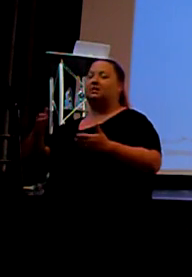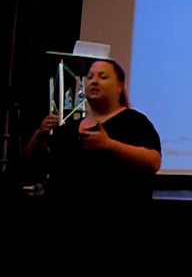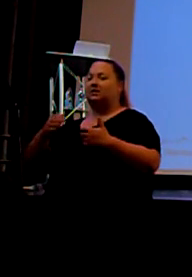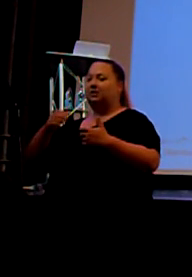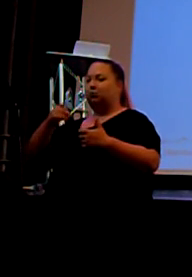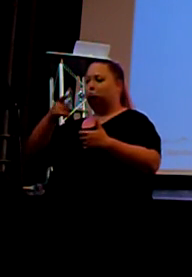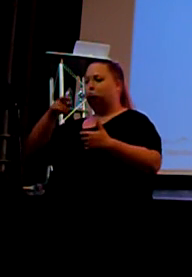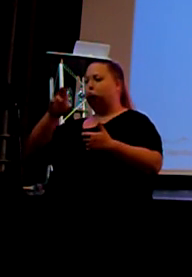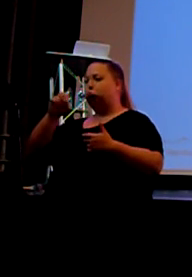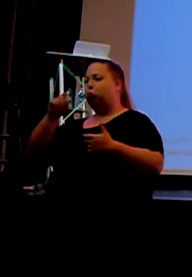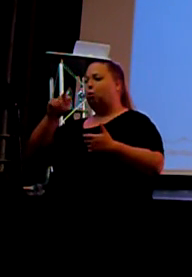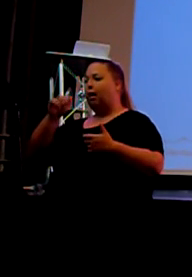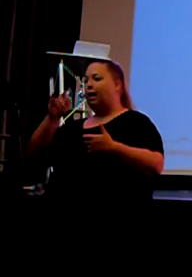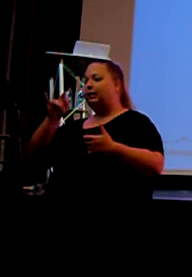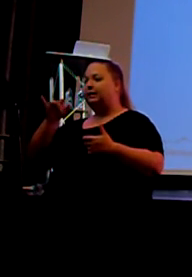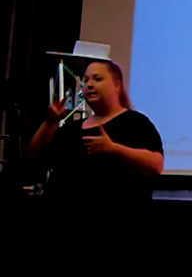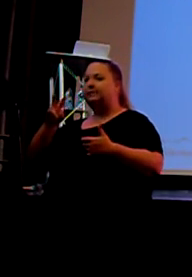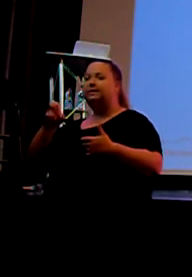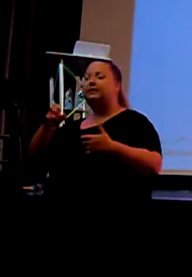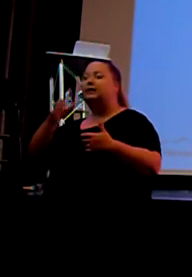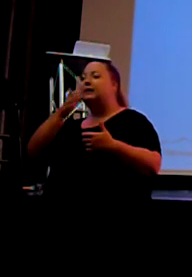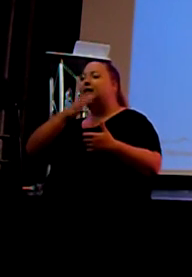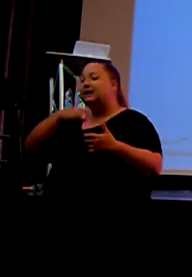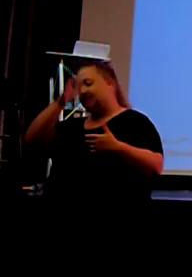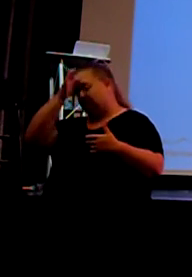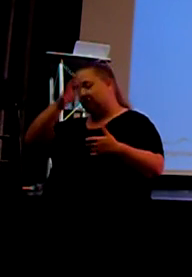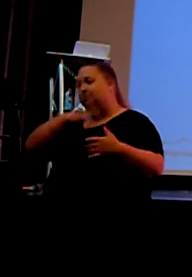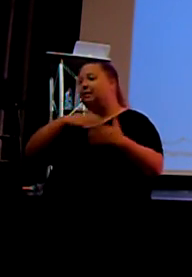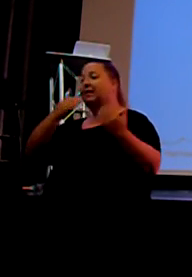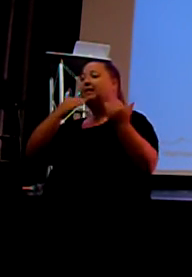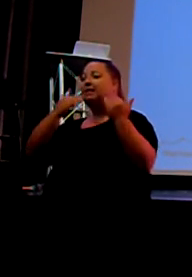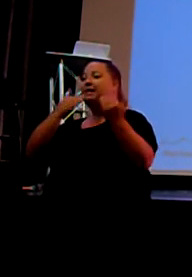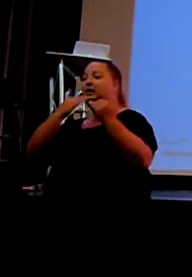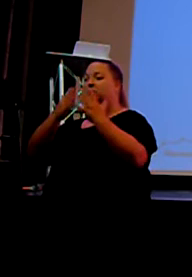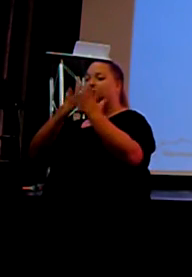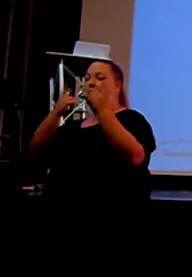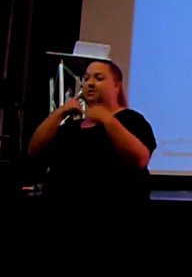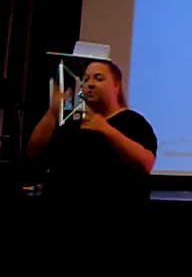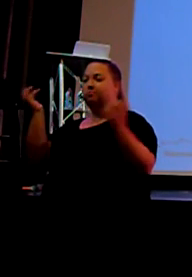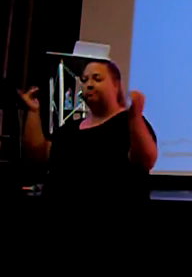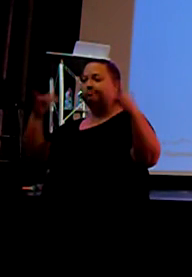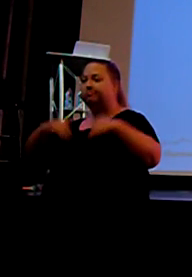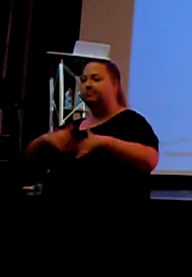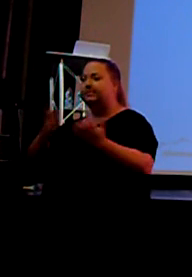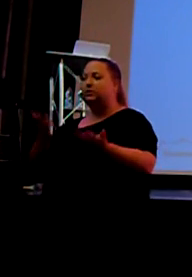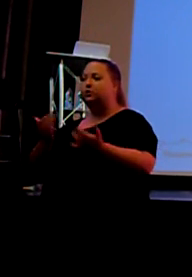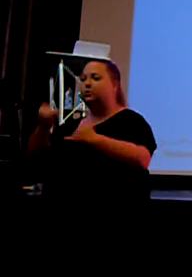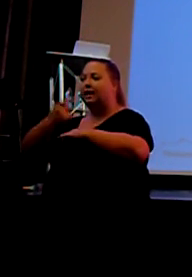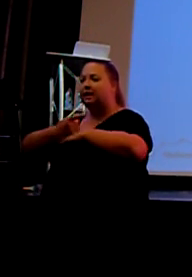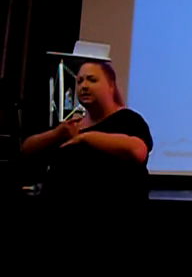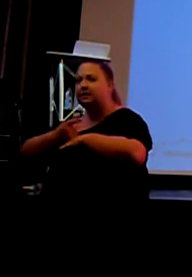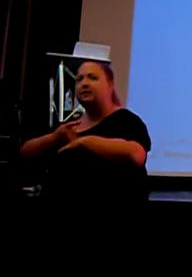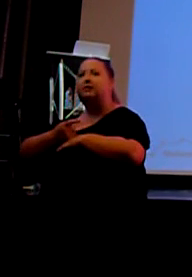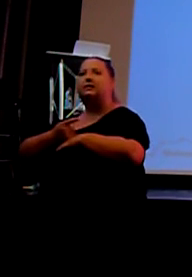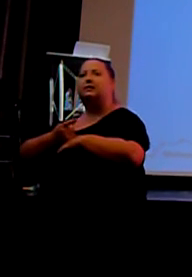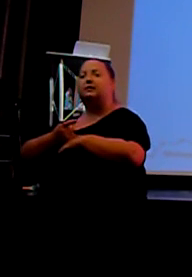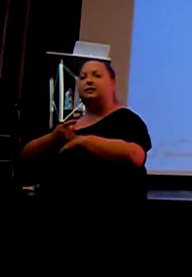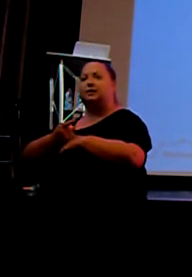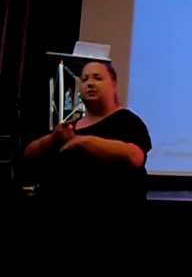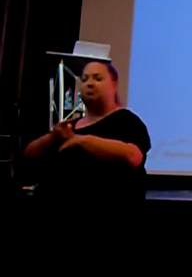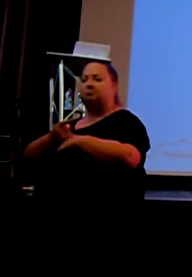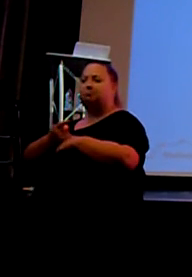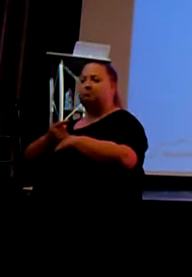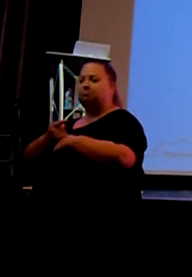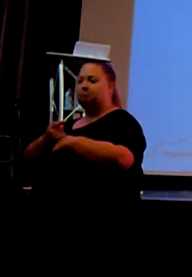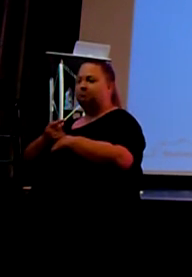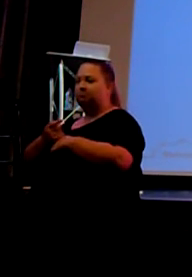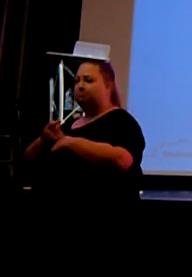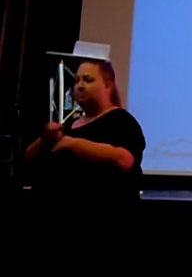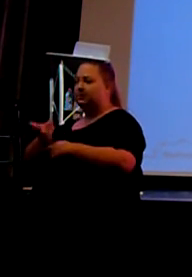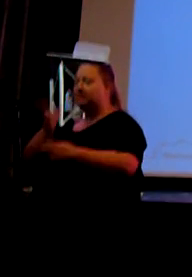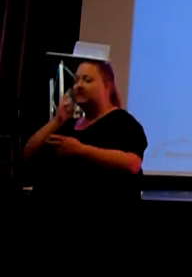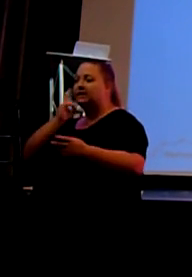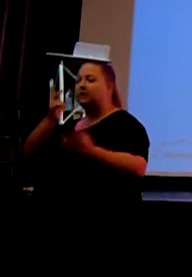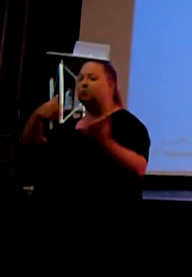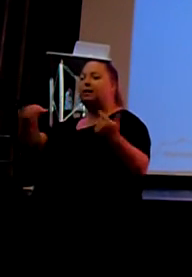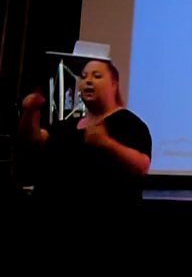mind. Well, ladies and gentlemen, thank you so much for coming here today. Thank you. And see you on the